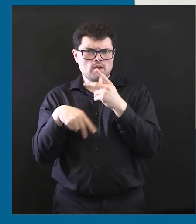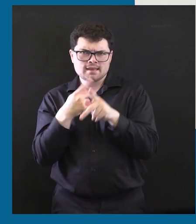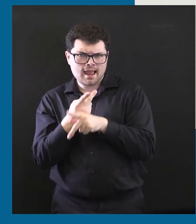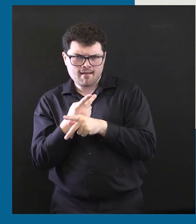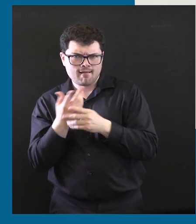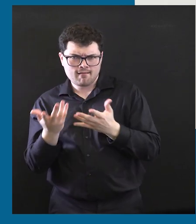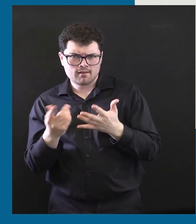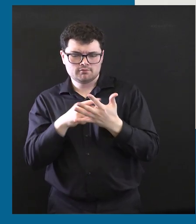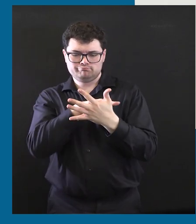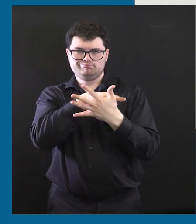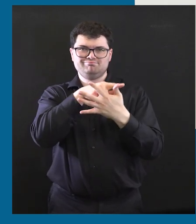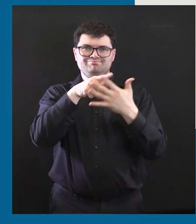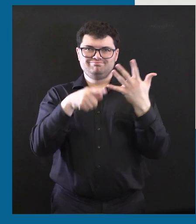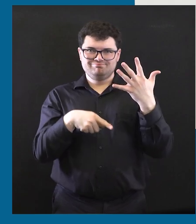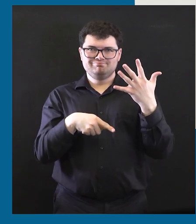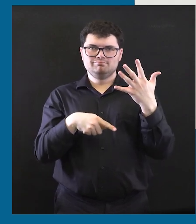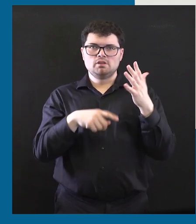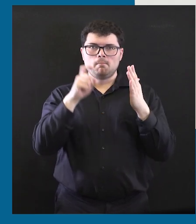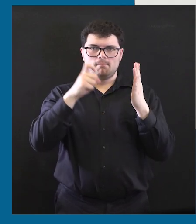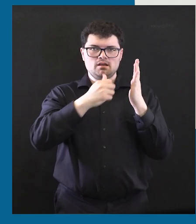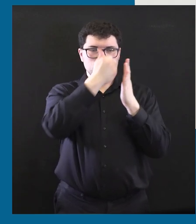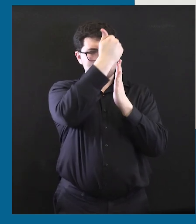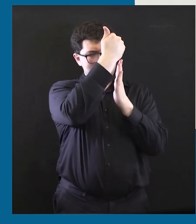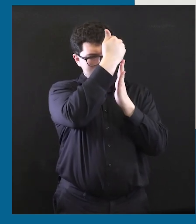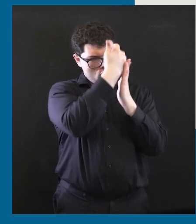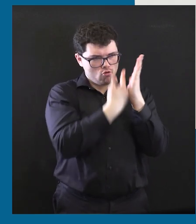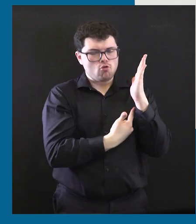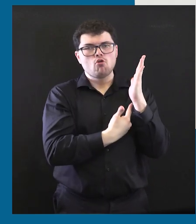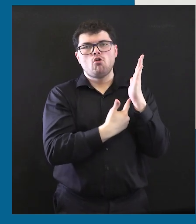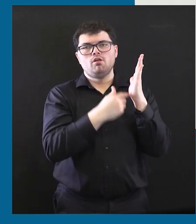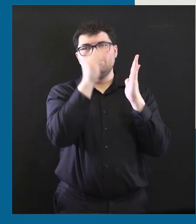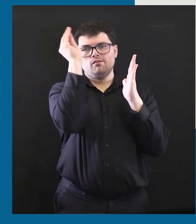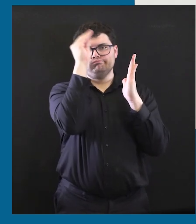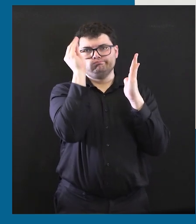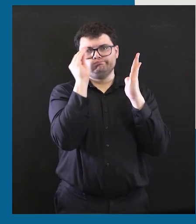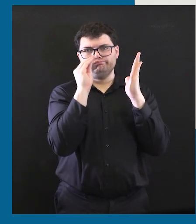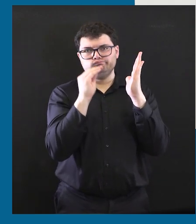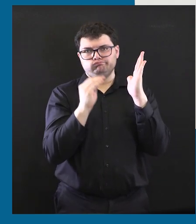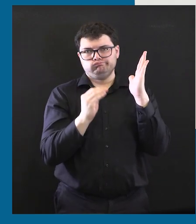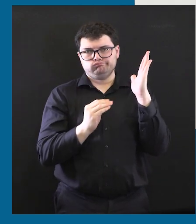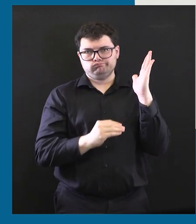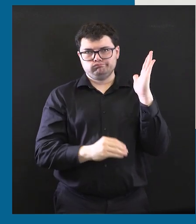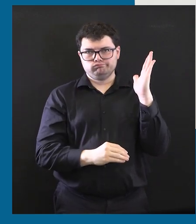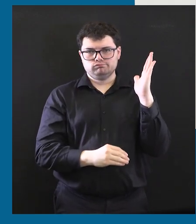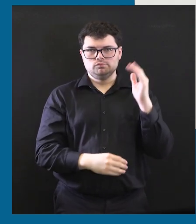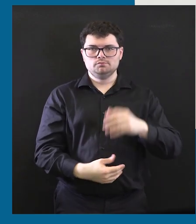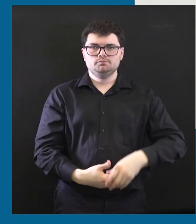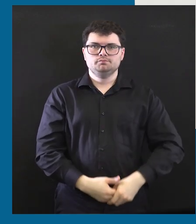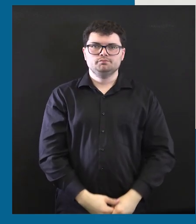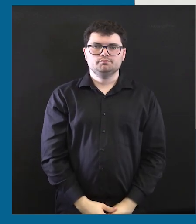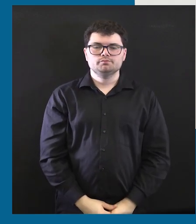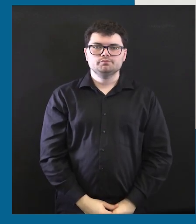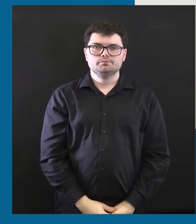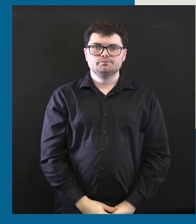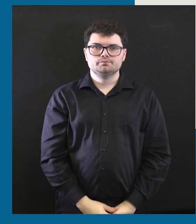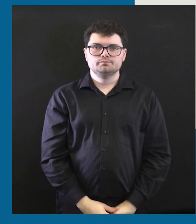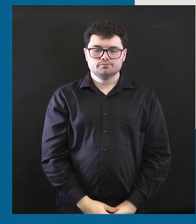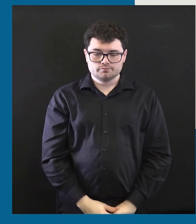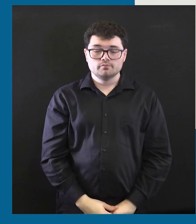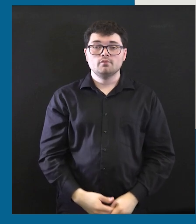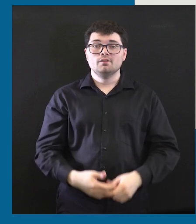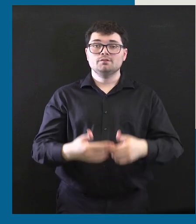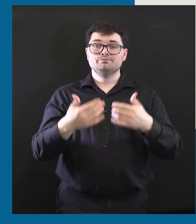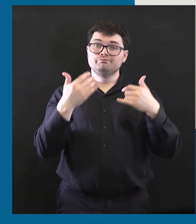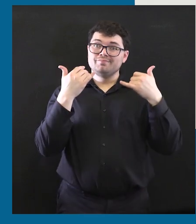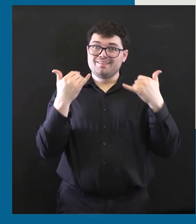field, and an event type field. All of the fields should be filled out if